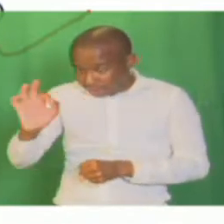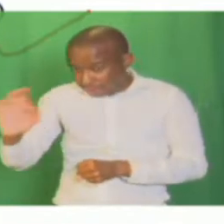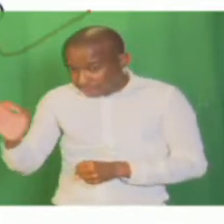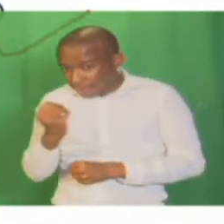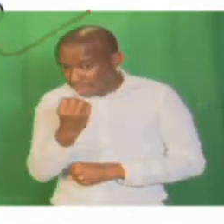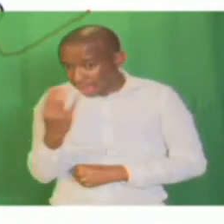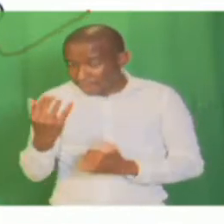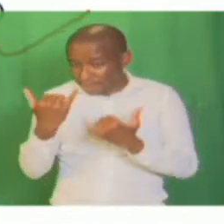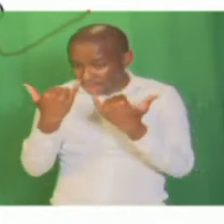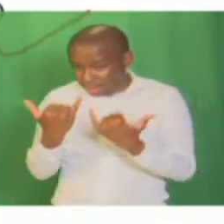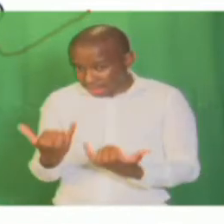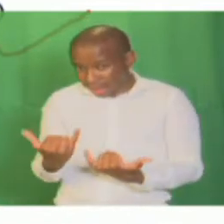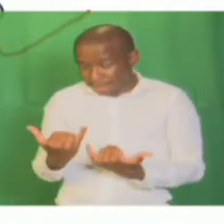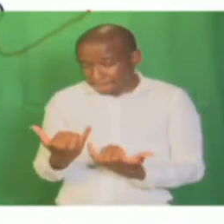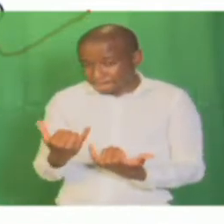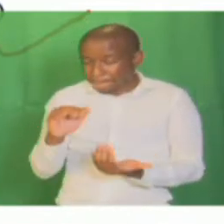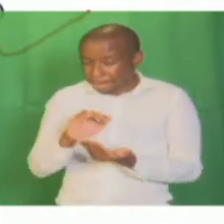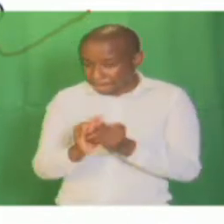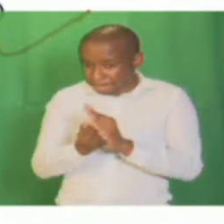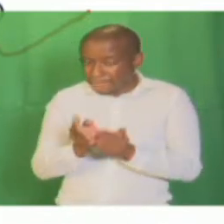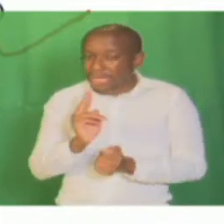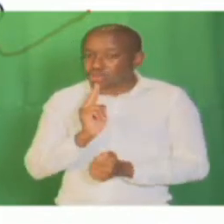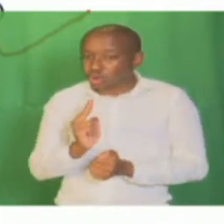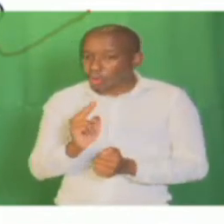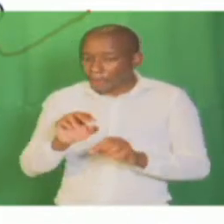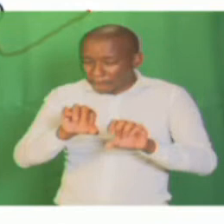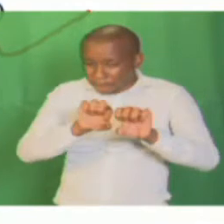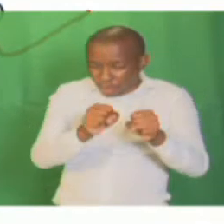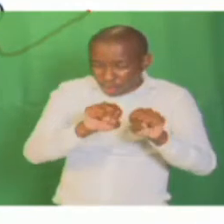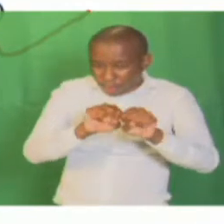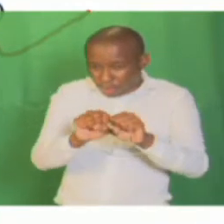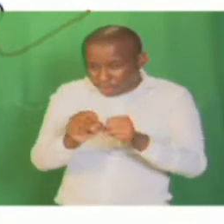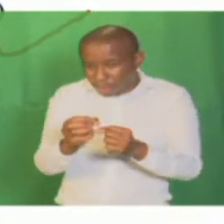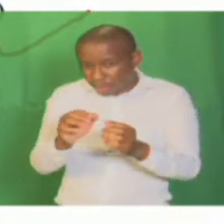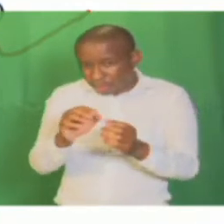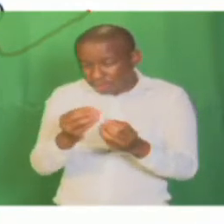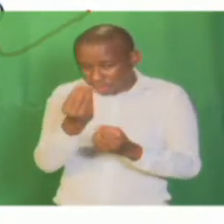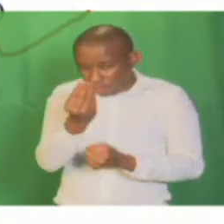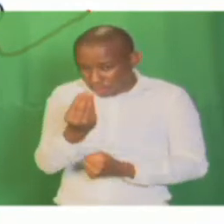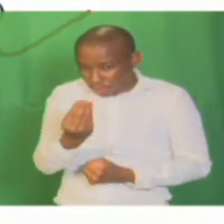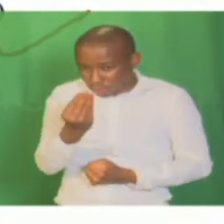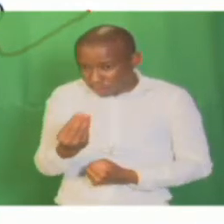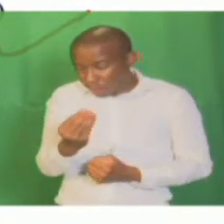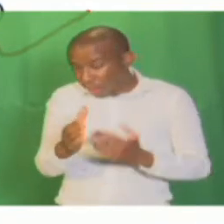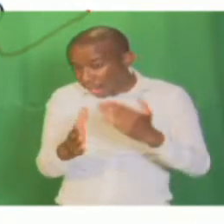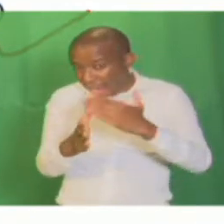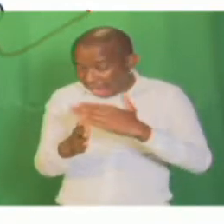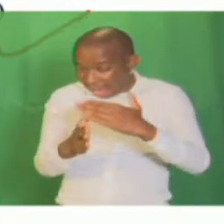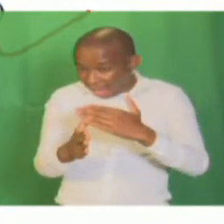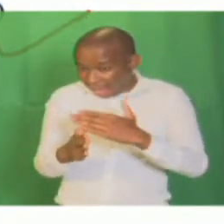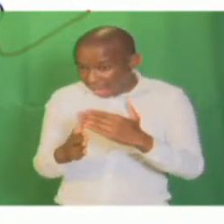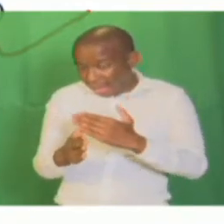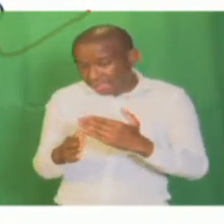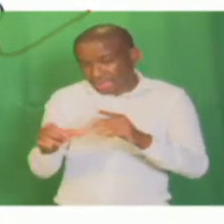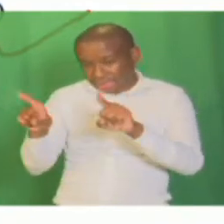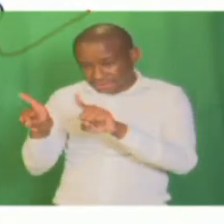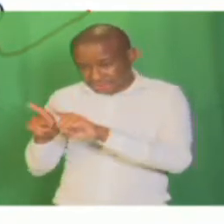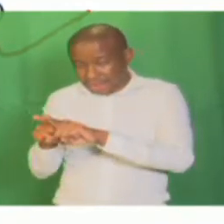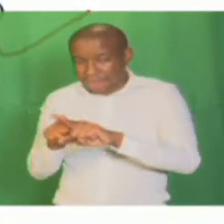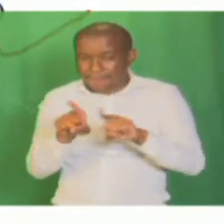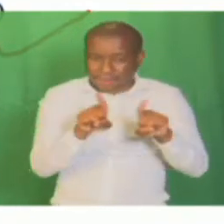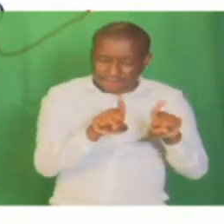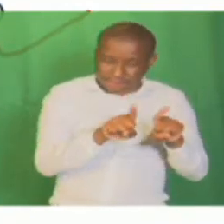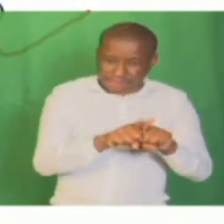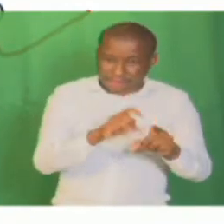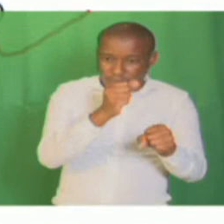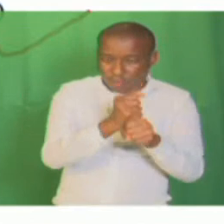should make sure that once it is broken down, or even the answer that you get after breaking down is the same as the answer that